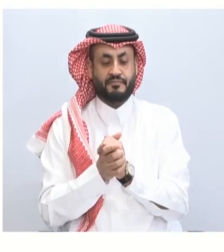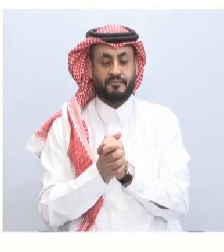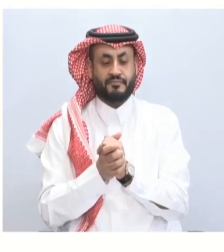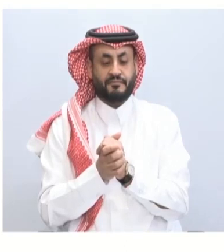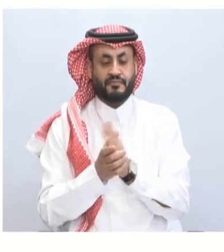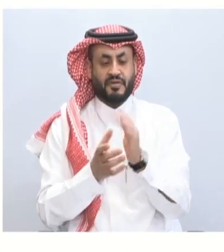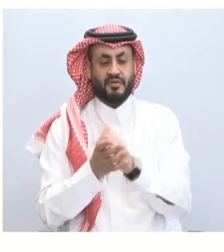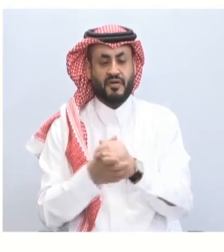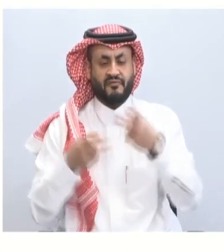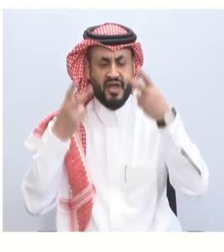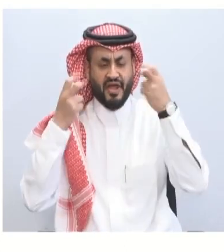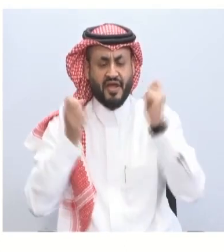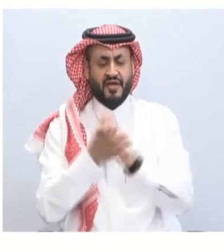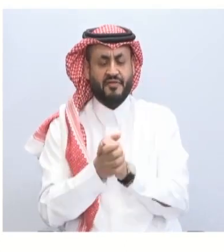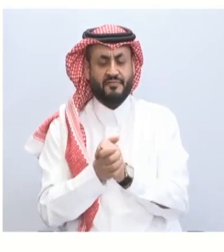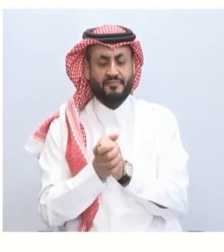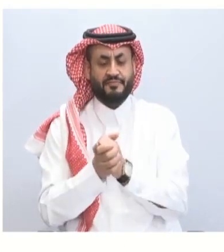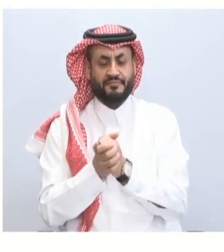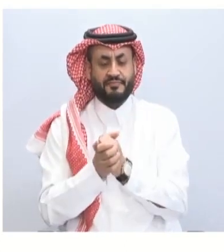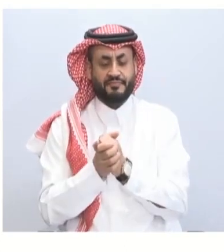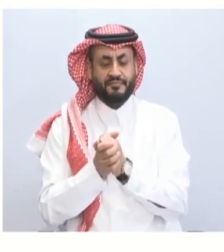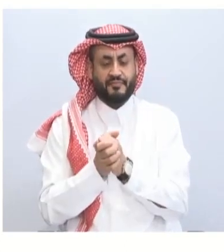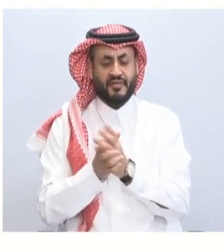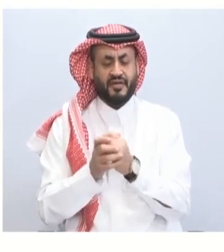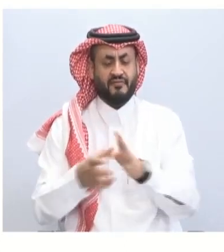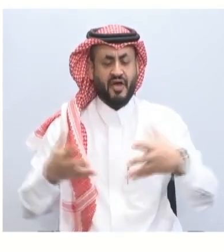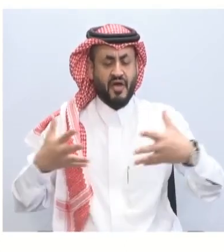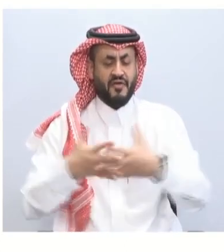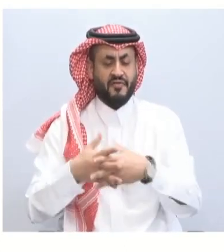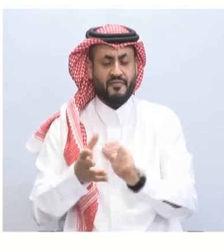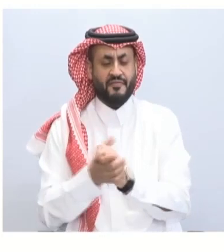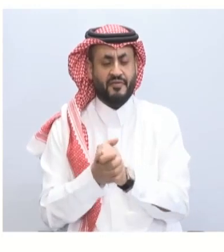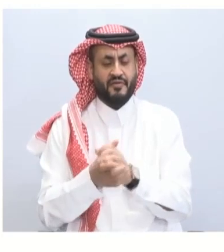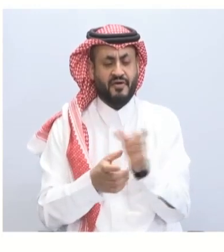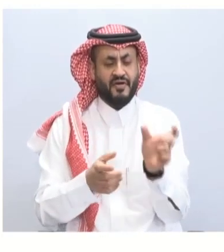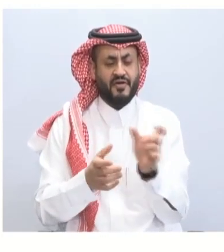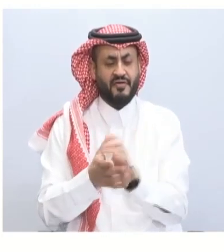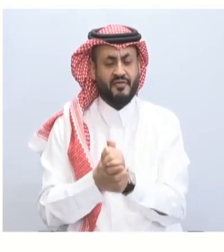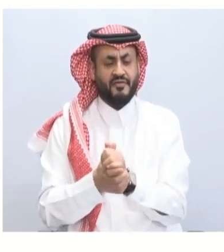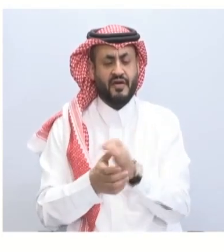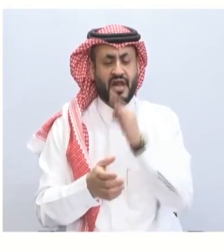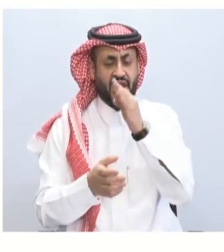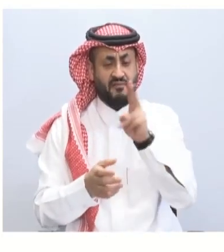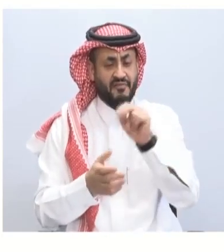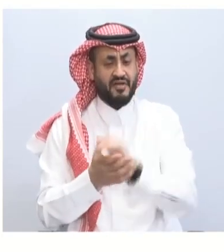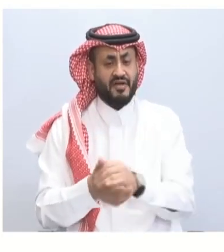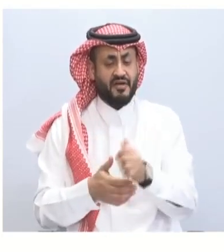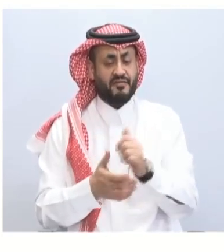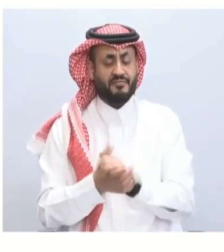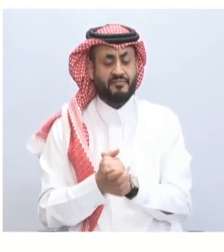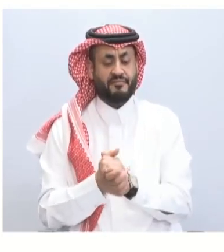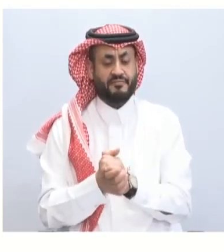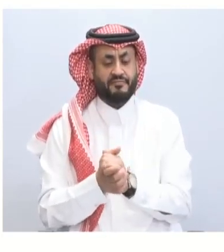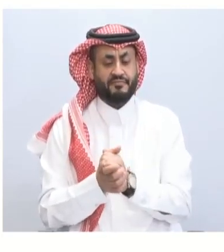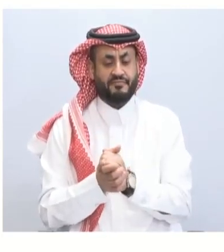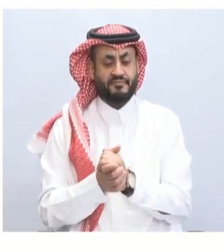According to Professor Crystal, text-speak, the combination of vowel-free abbreviations and acronyms, has definitely been overhyped